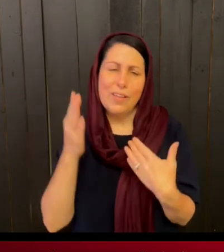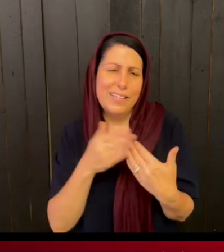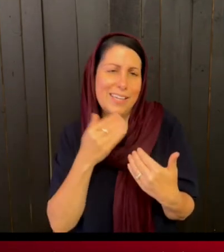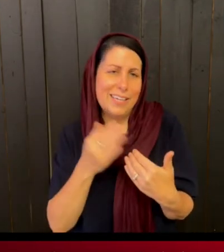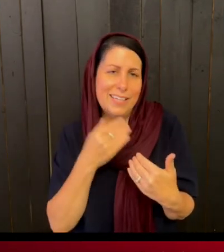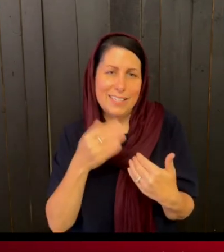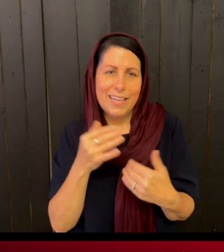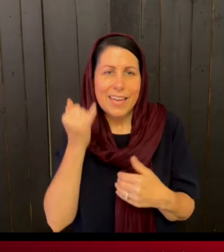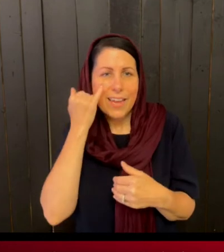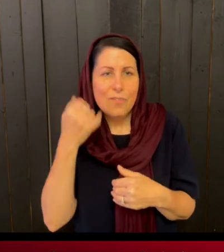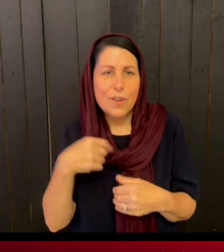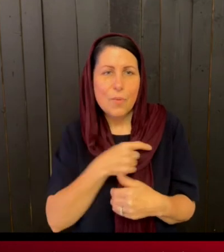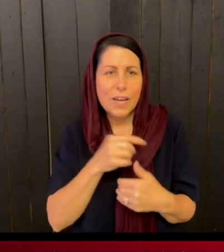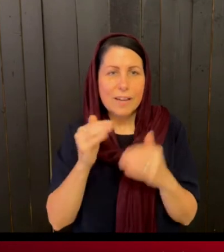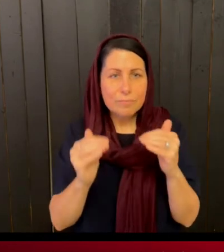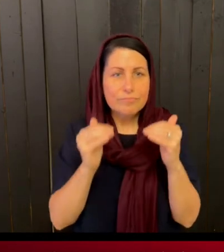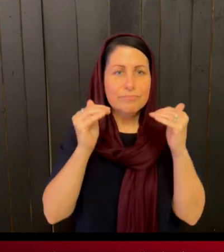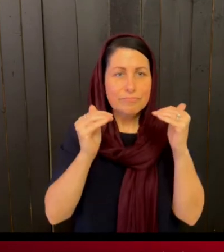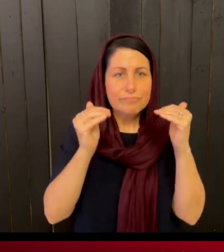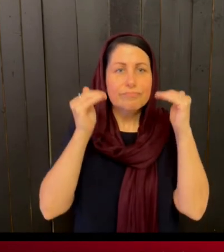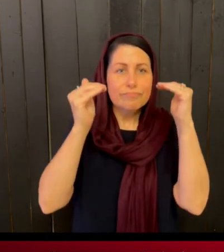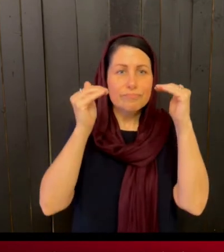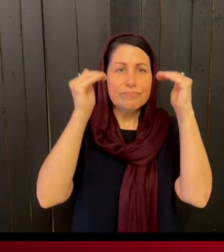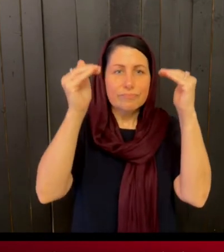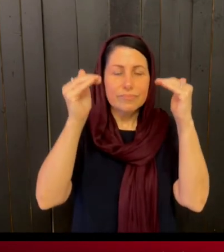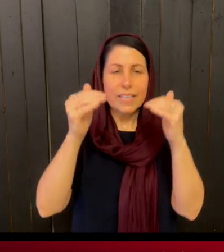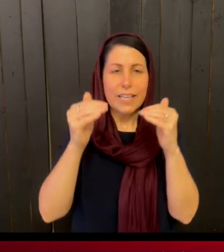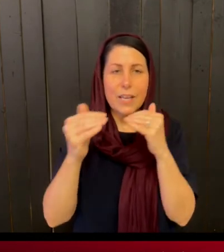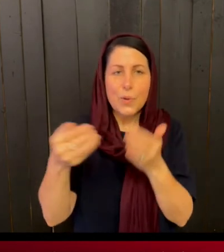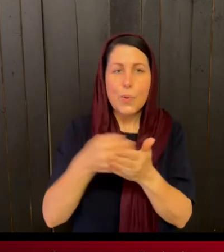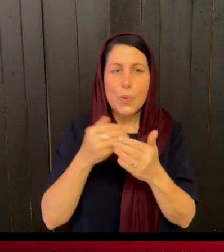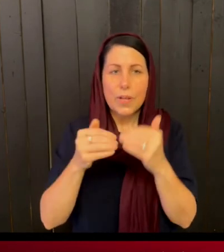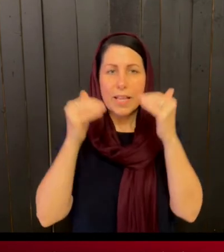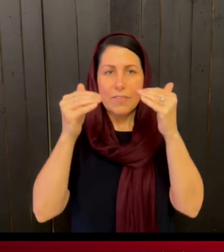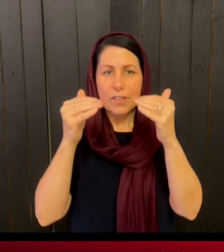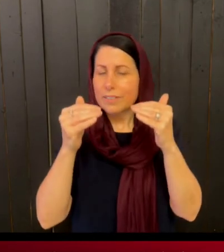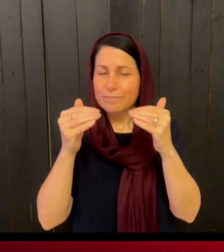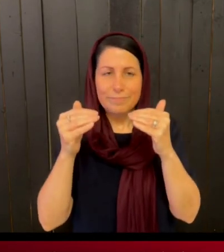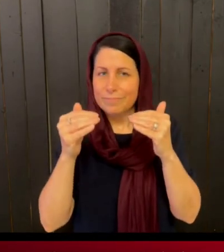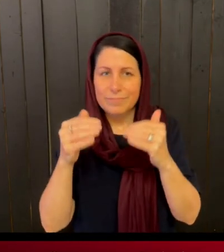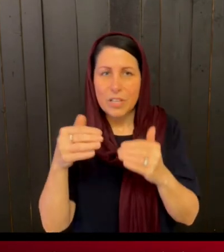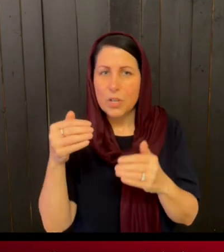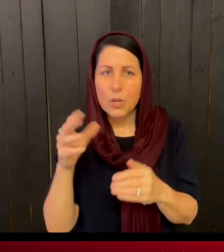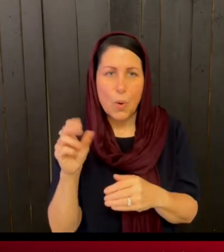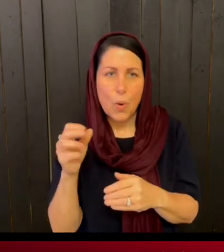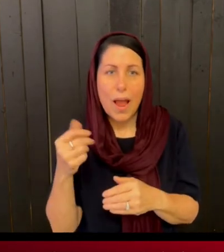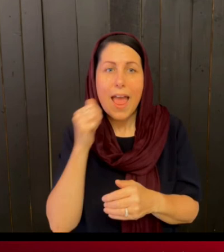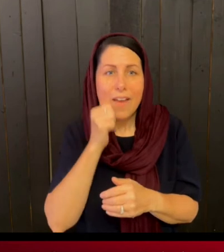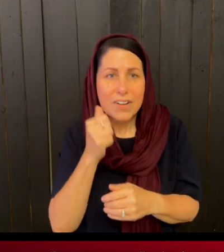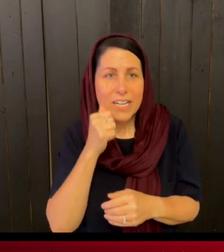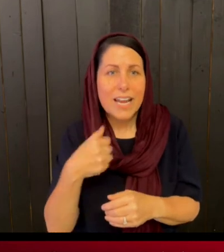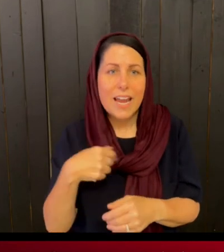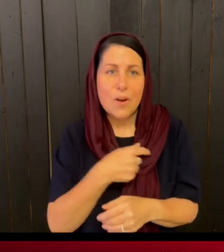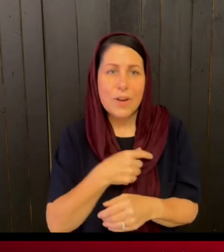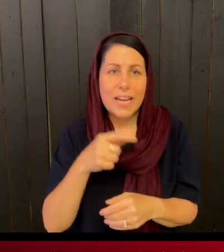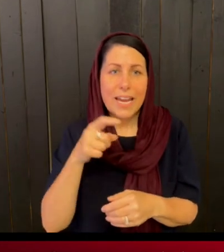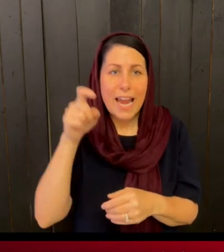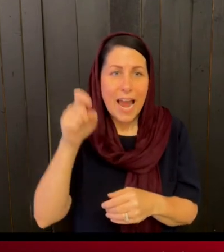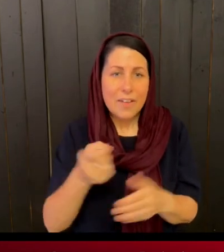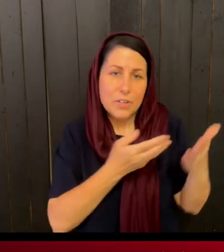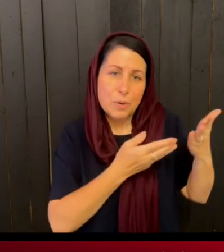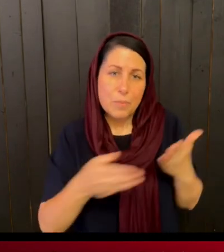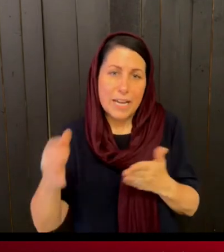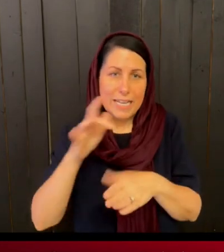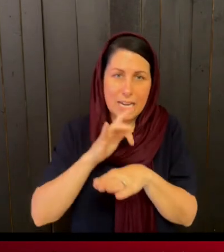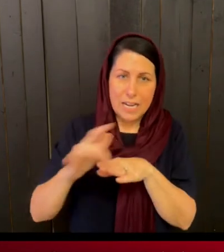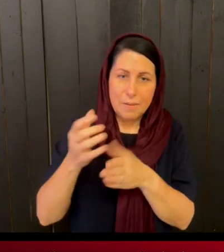It's that every day, we have to come back to God every day, and we have to bring that empty vessel to God every day. And I'll explain more about that